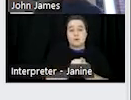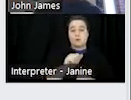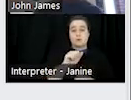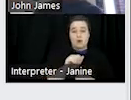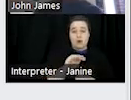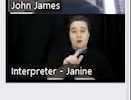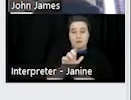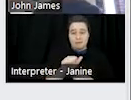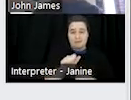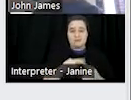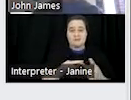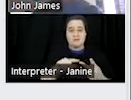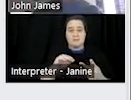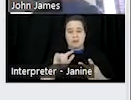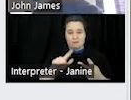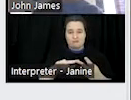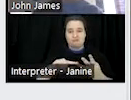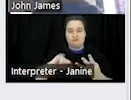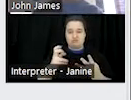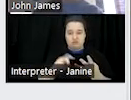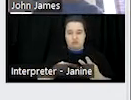and then Peach. Amelie?